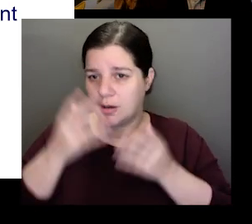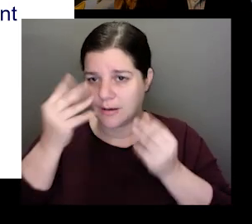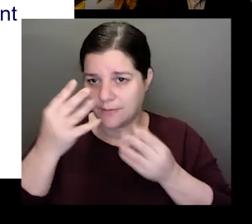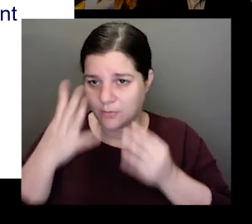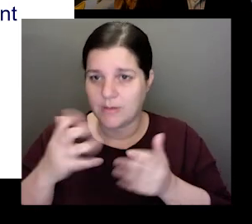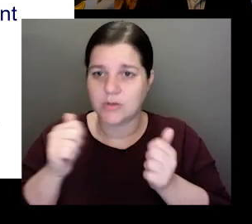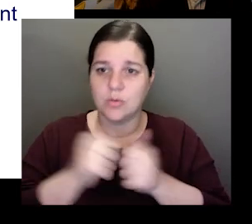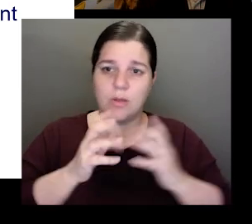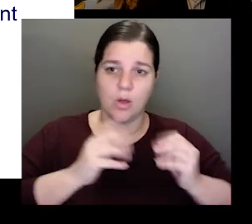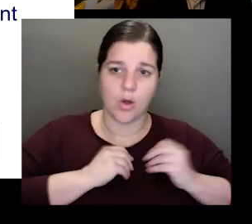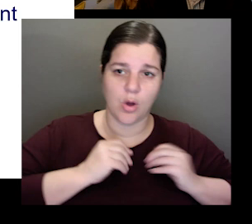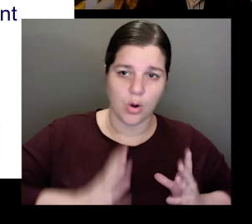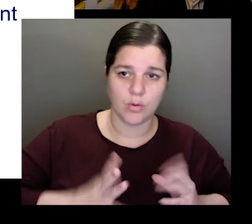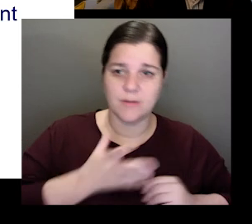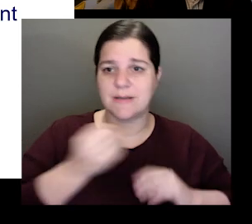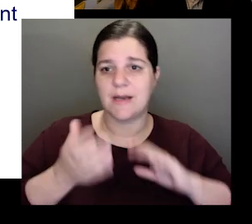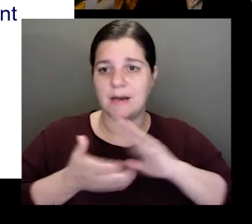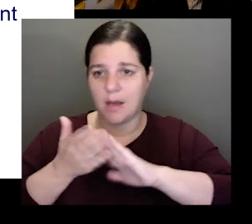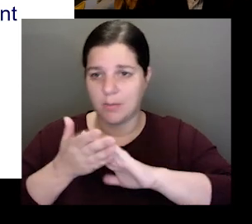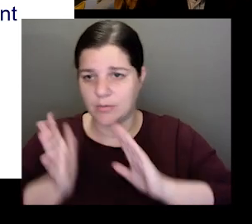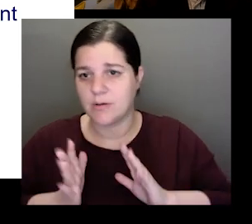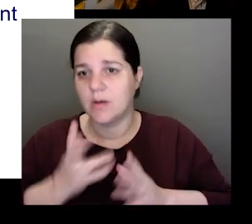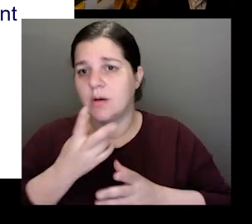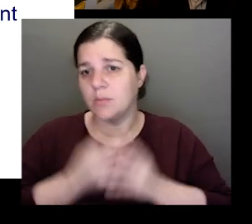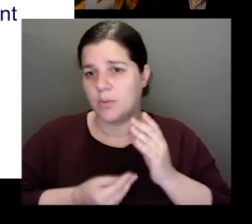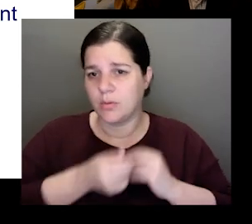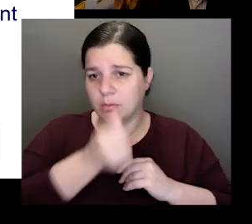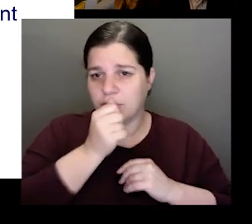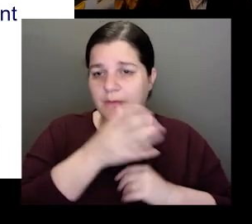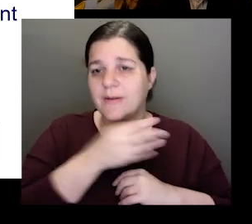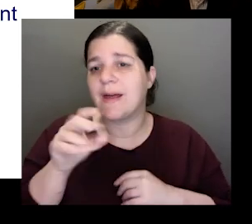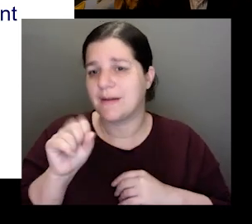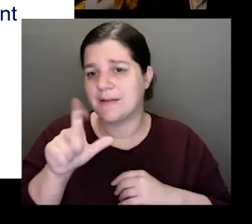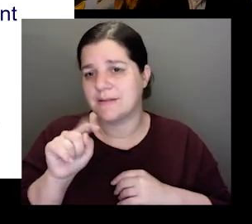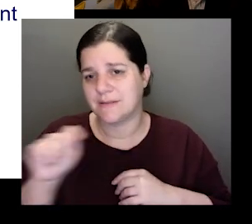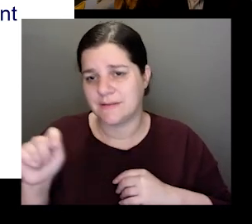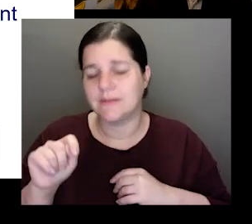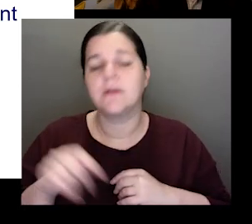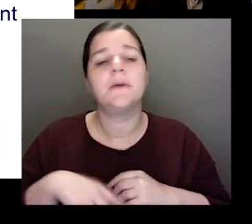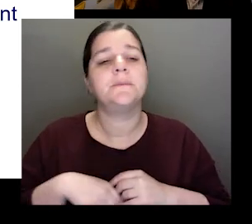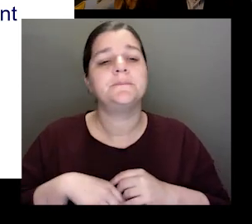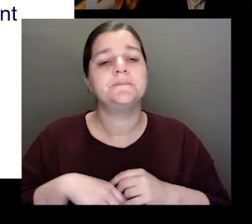owners and operators, both private and SLTT, of